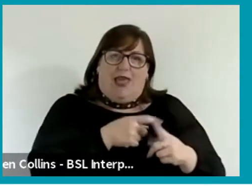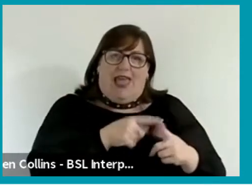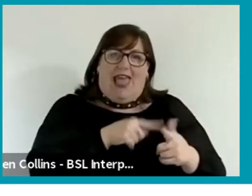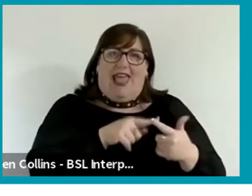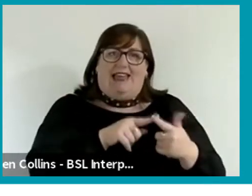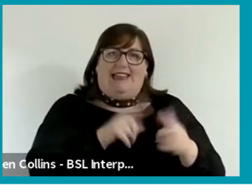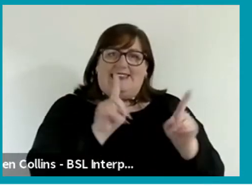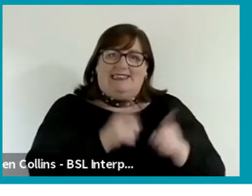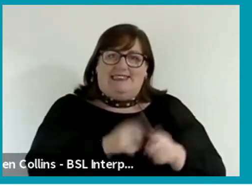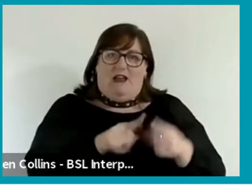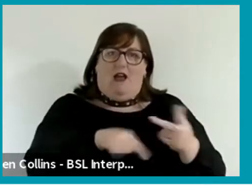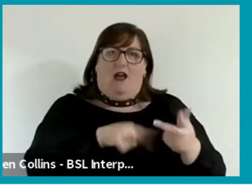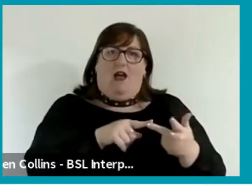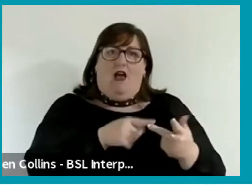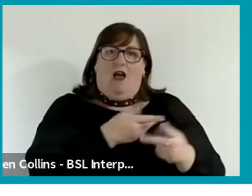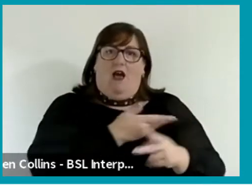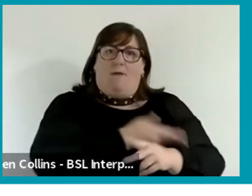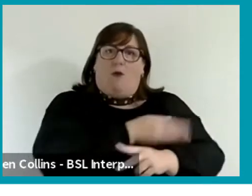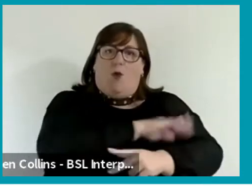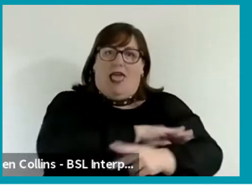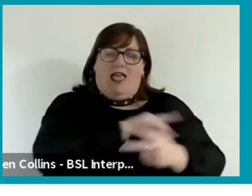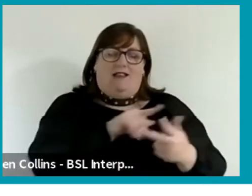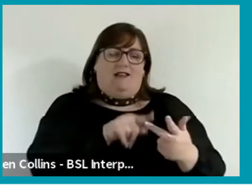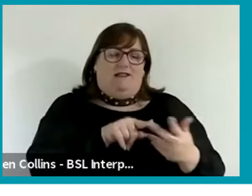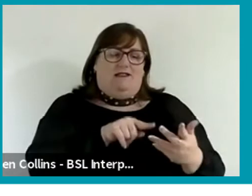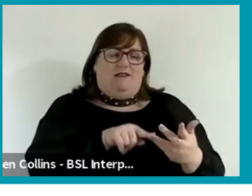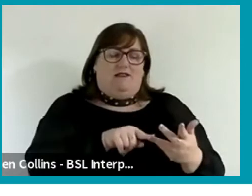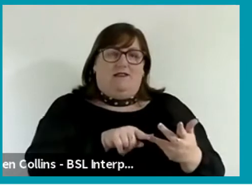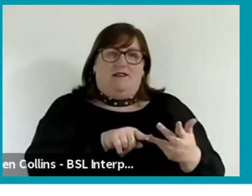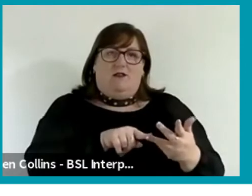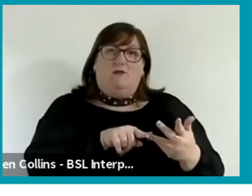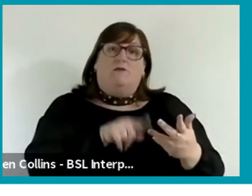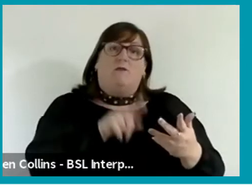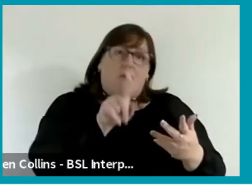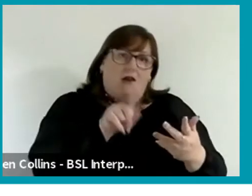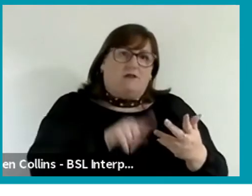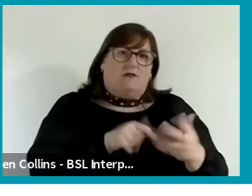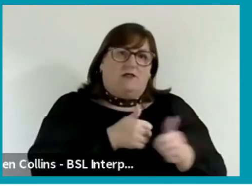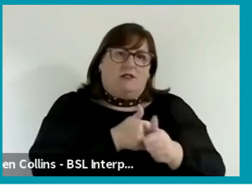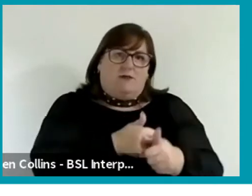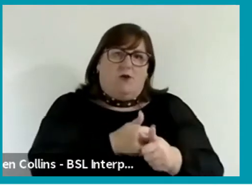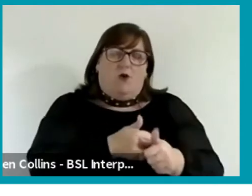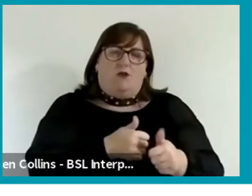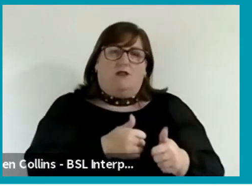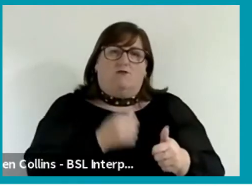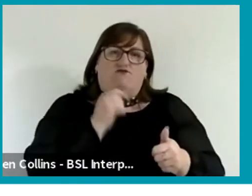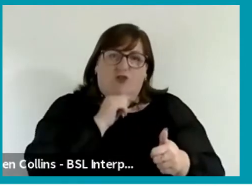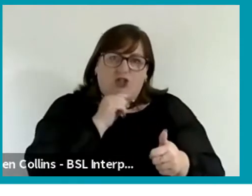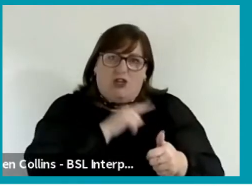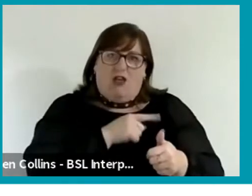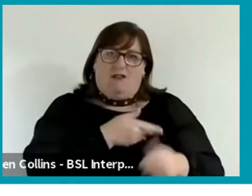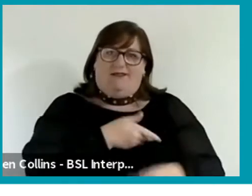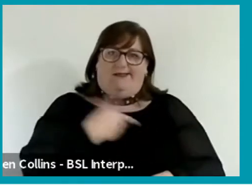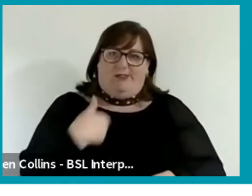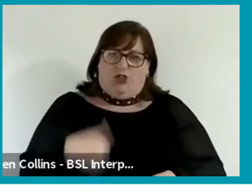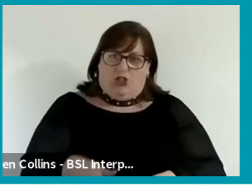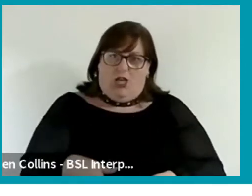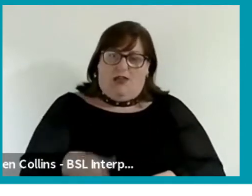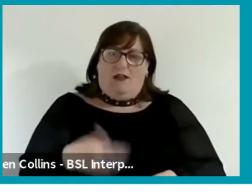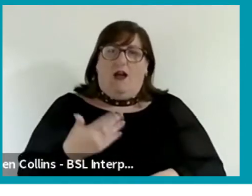Russia and China. I've been at OSTC for over 3.5